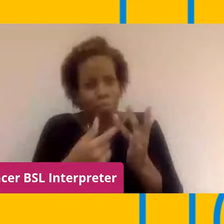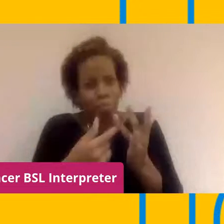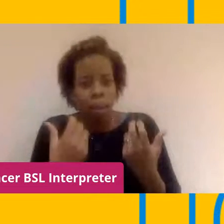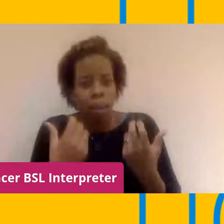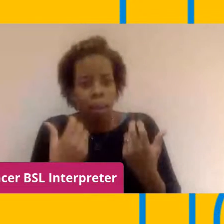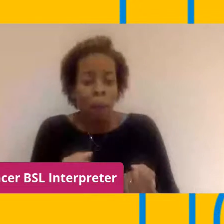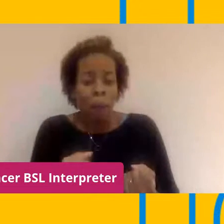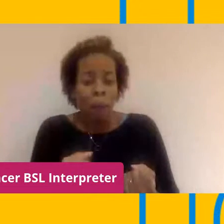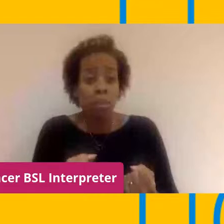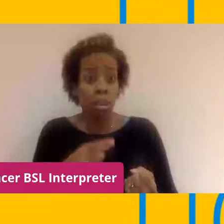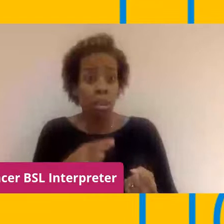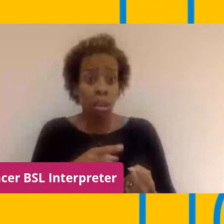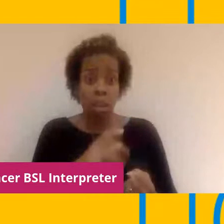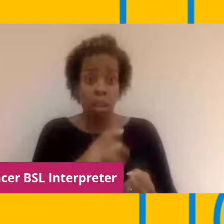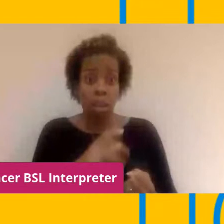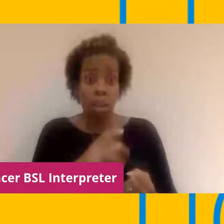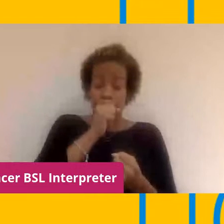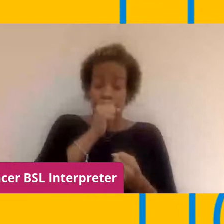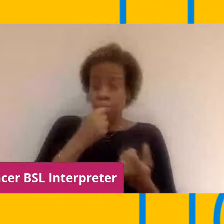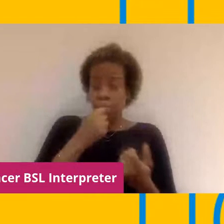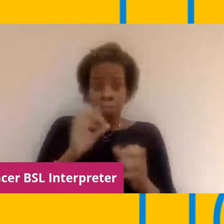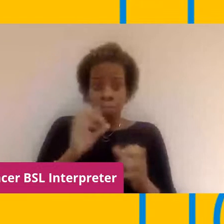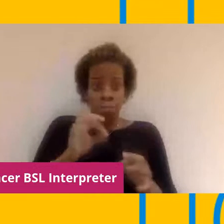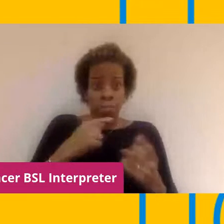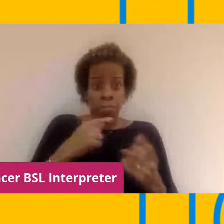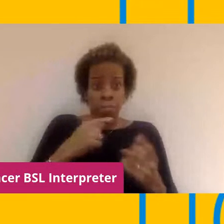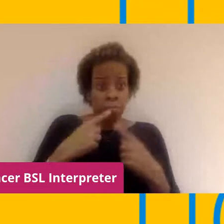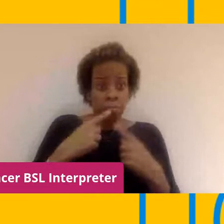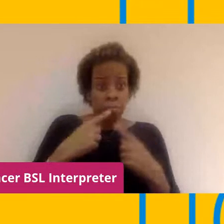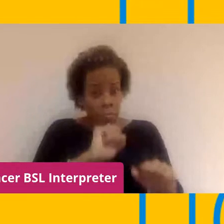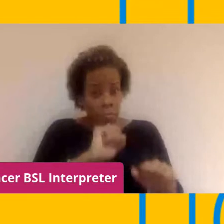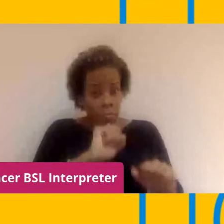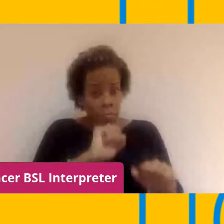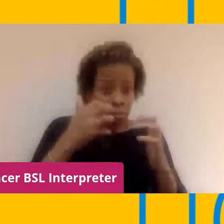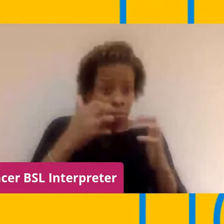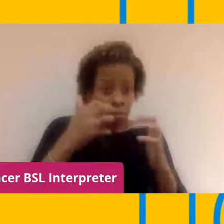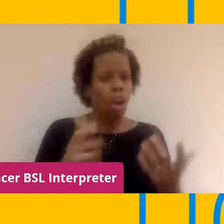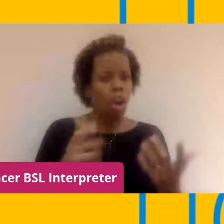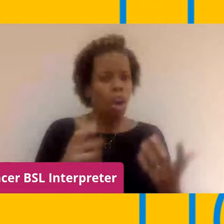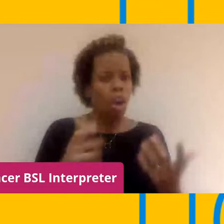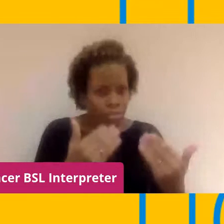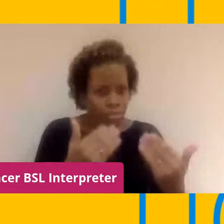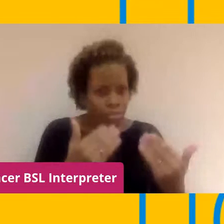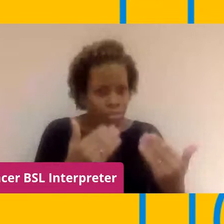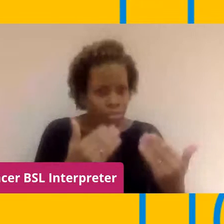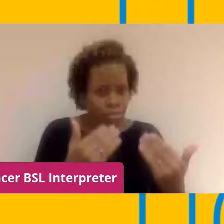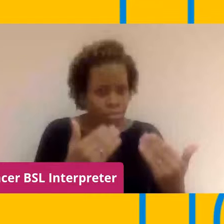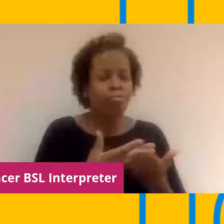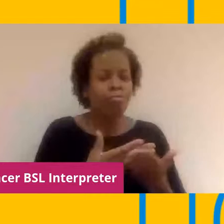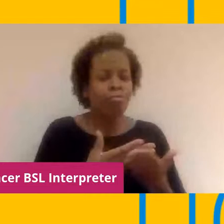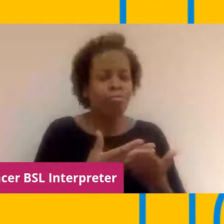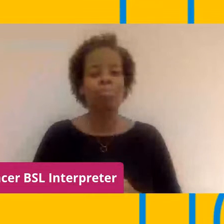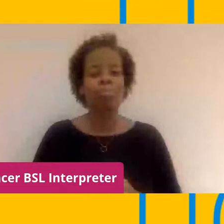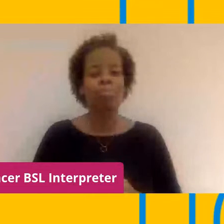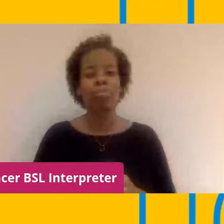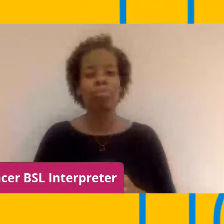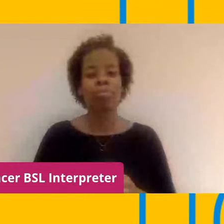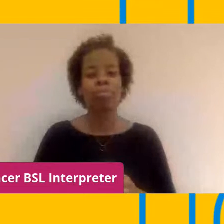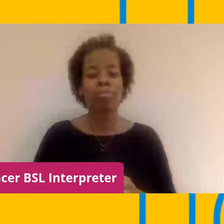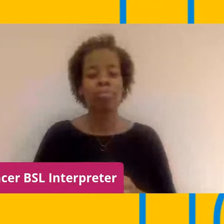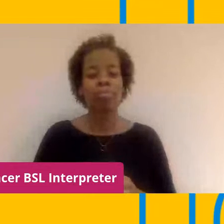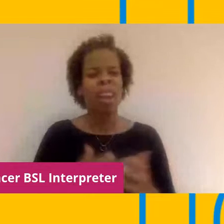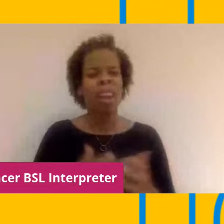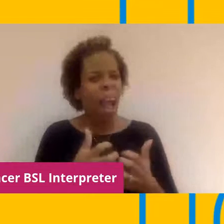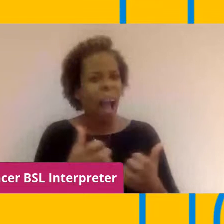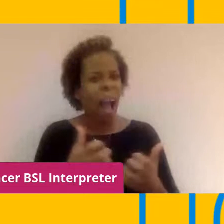and finding out what those concerns are. So I think there's kind of several approaches to do this. The first